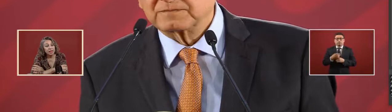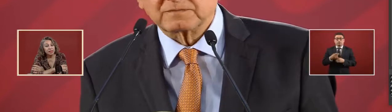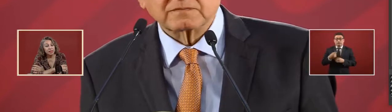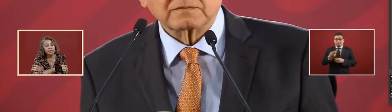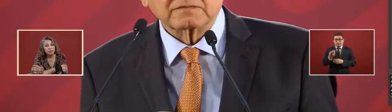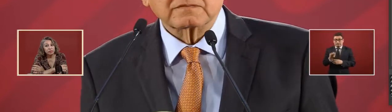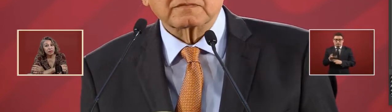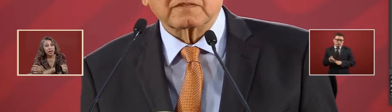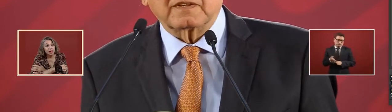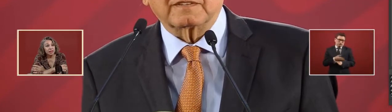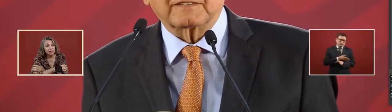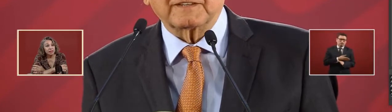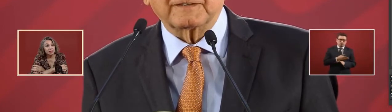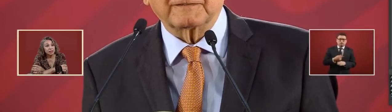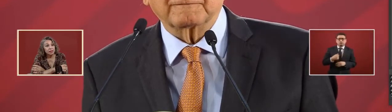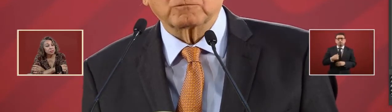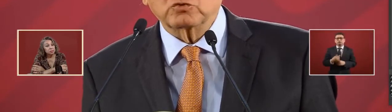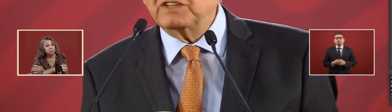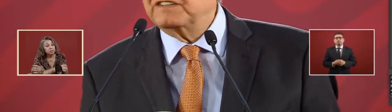and even before that,